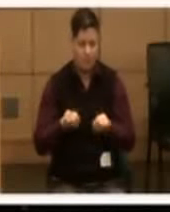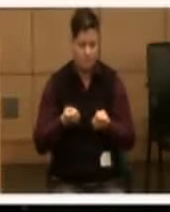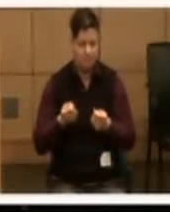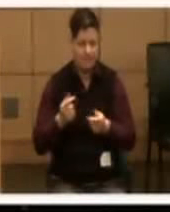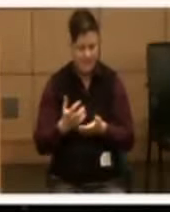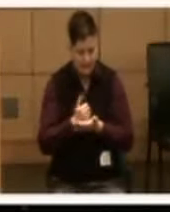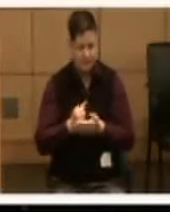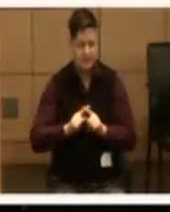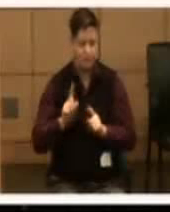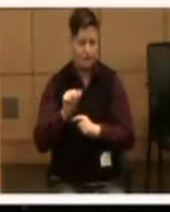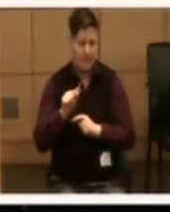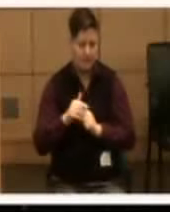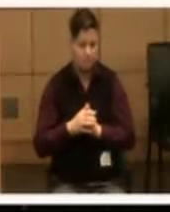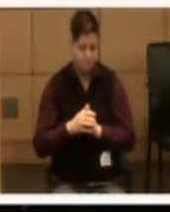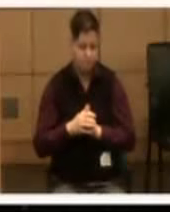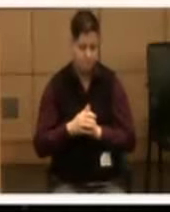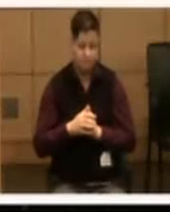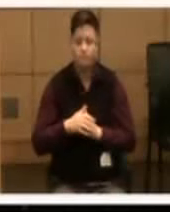future studies that will see